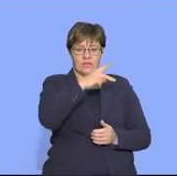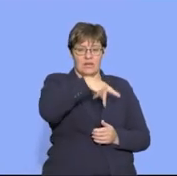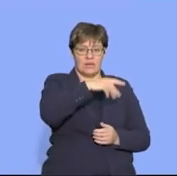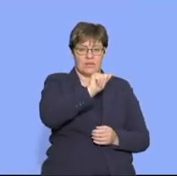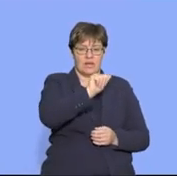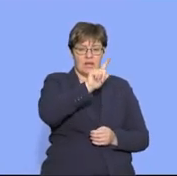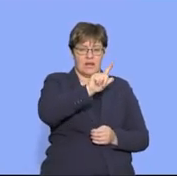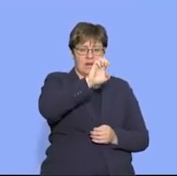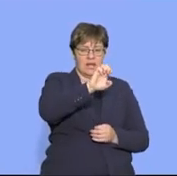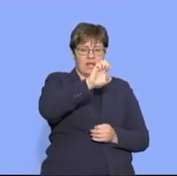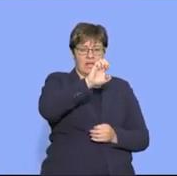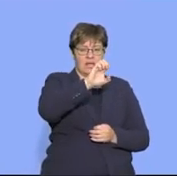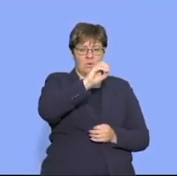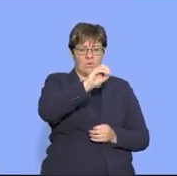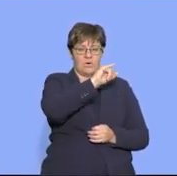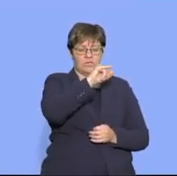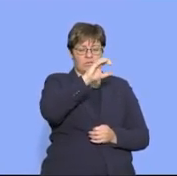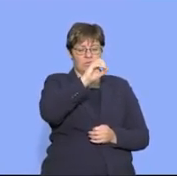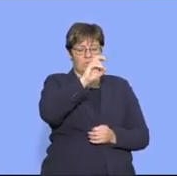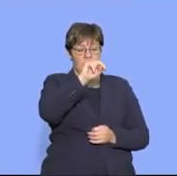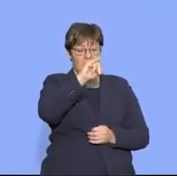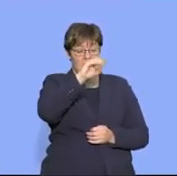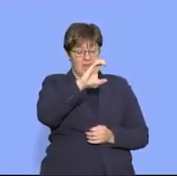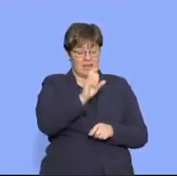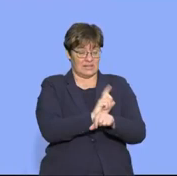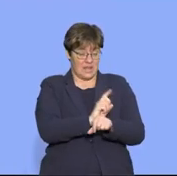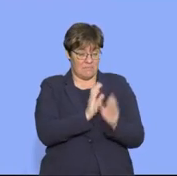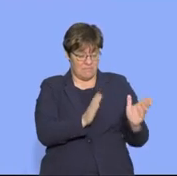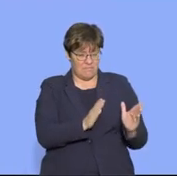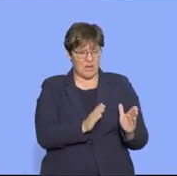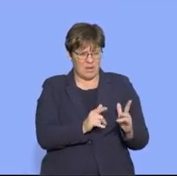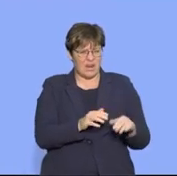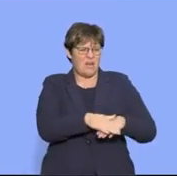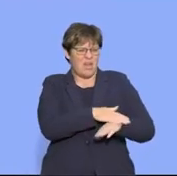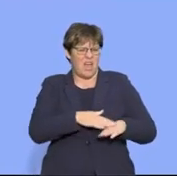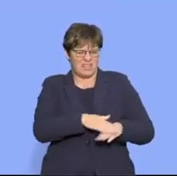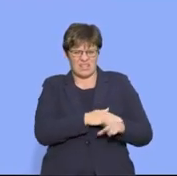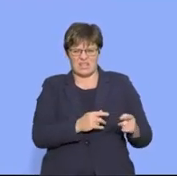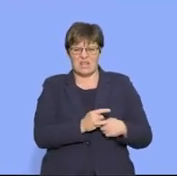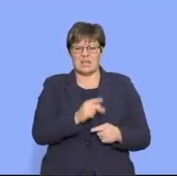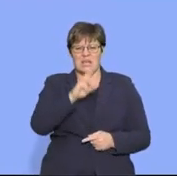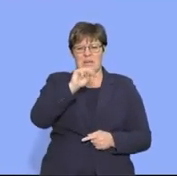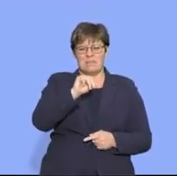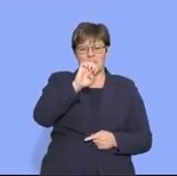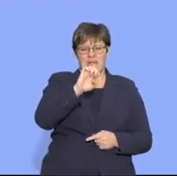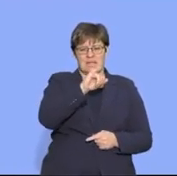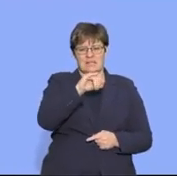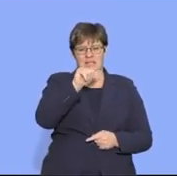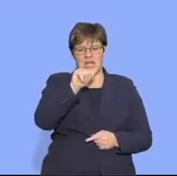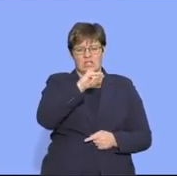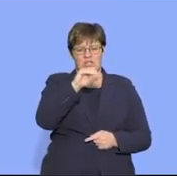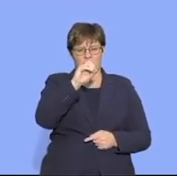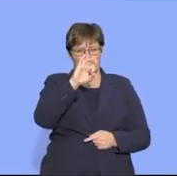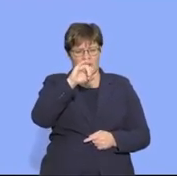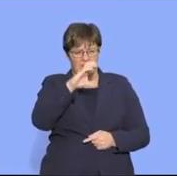The Paleozoic era, which is your very primitive animals, your